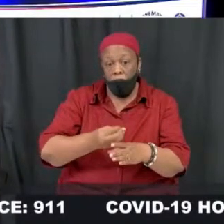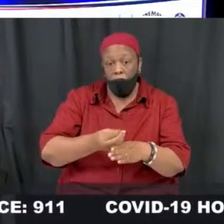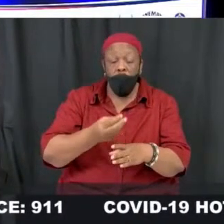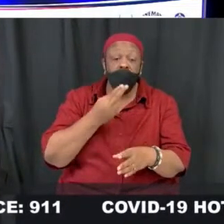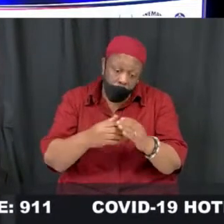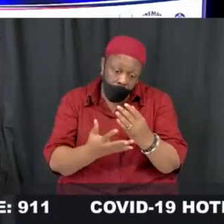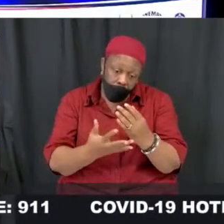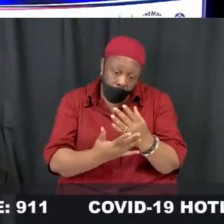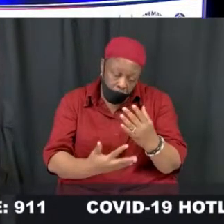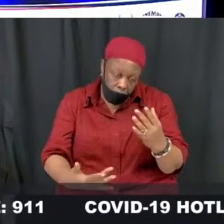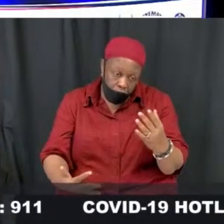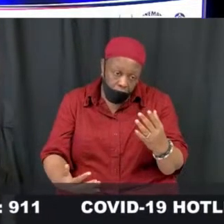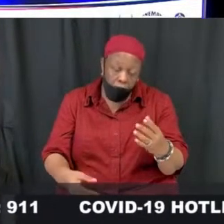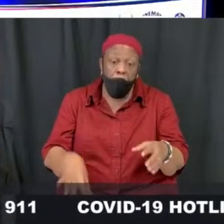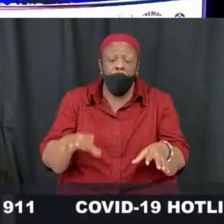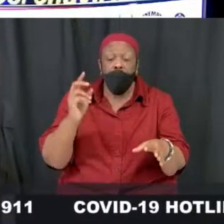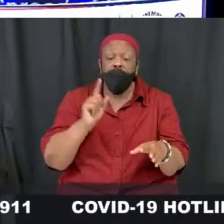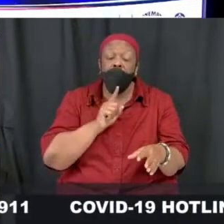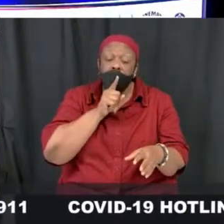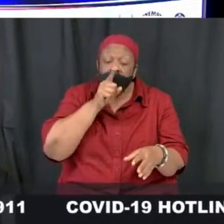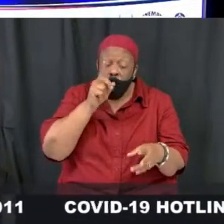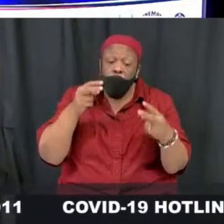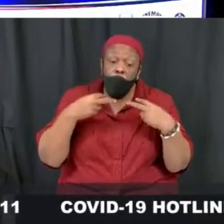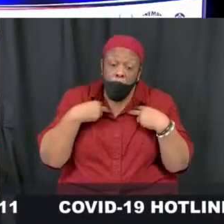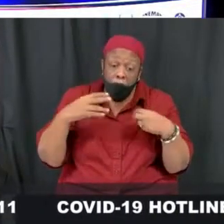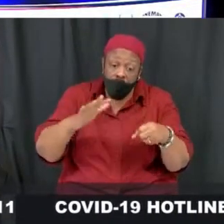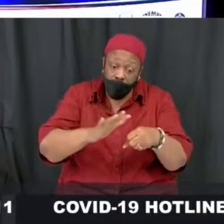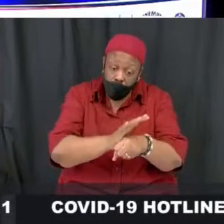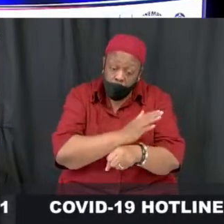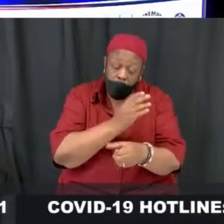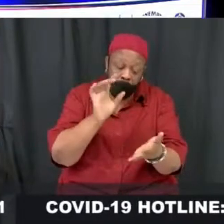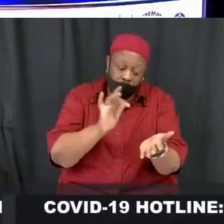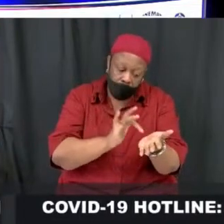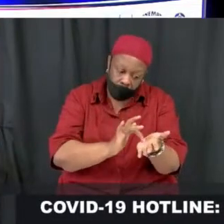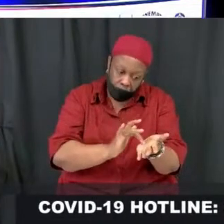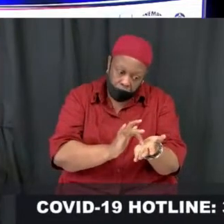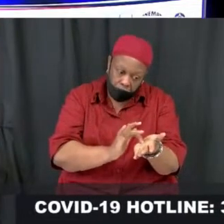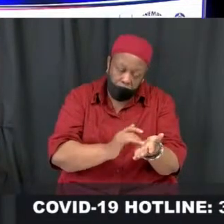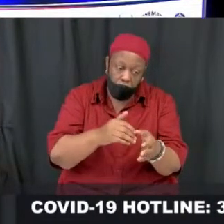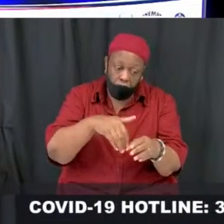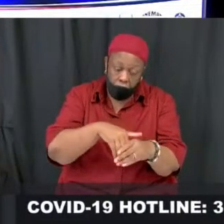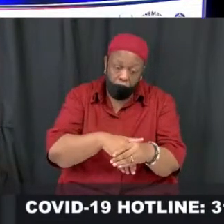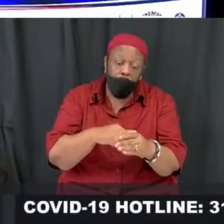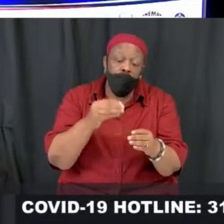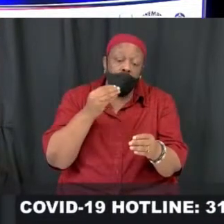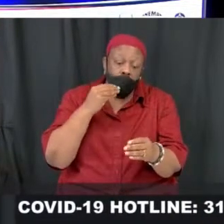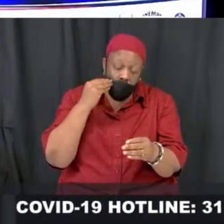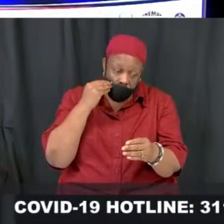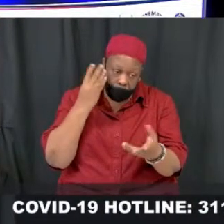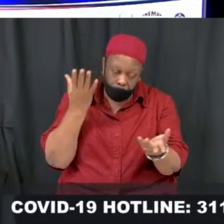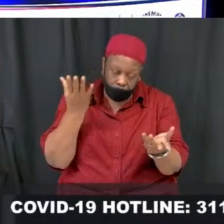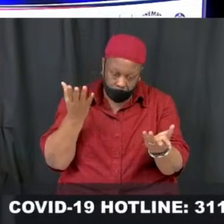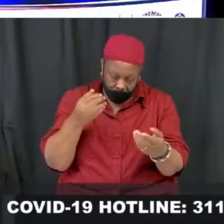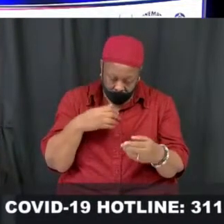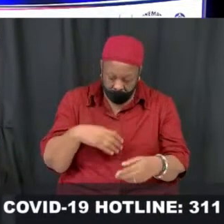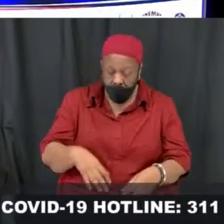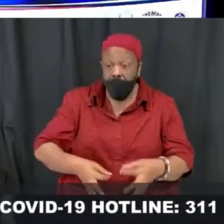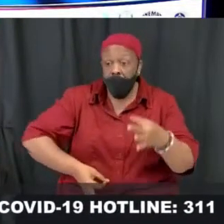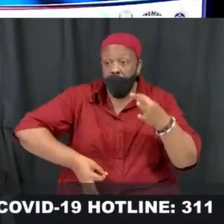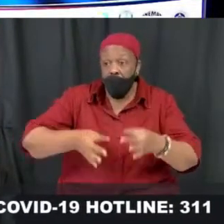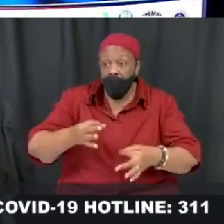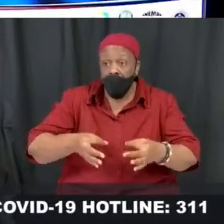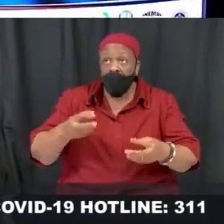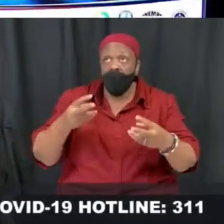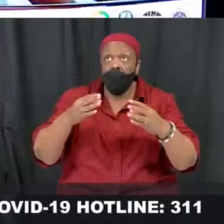is the time for your assessment of your properties, also your homes. Strengthen the weakened areas within your homes,